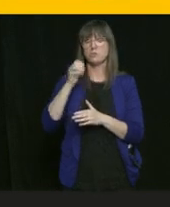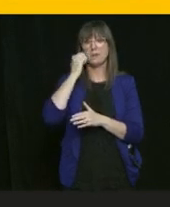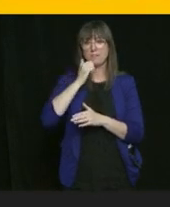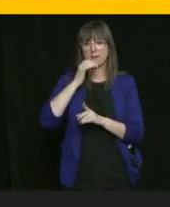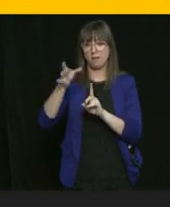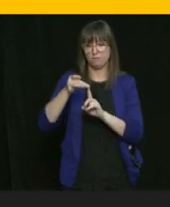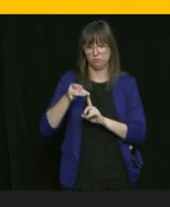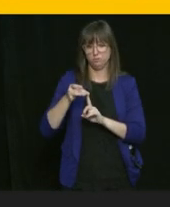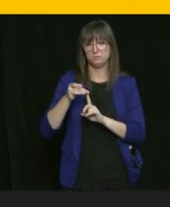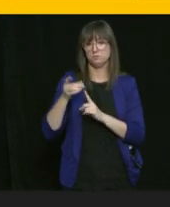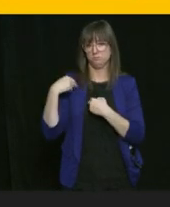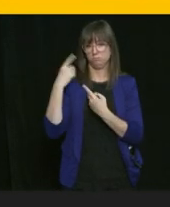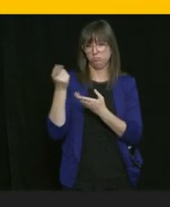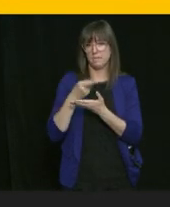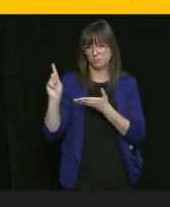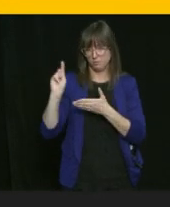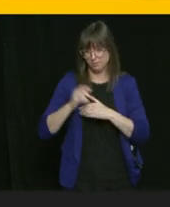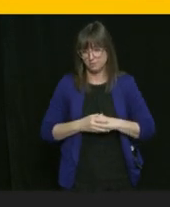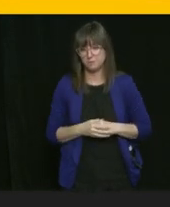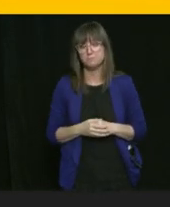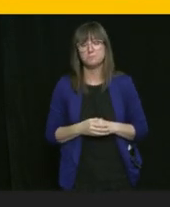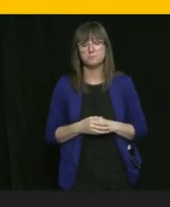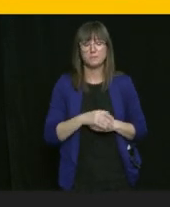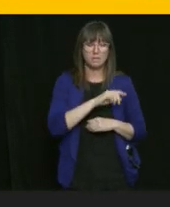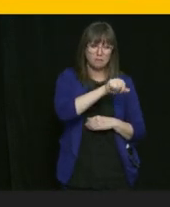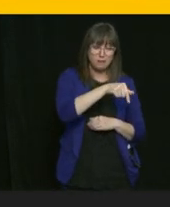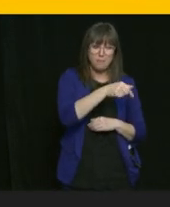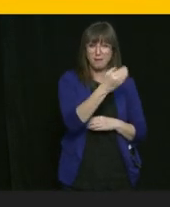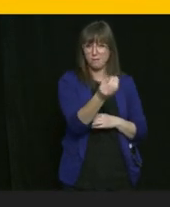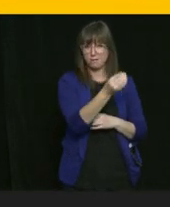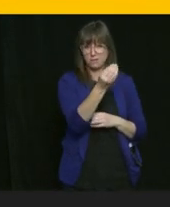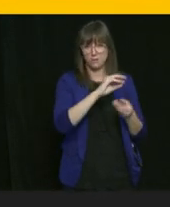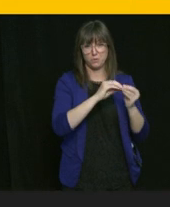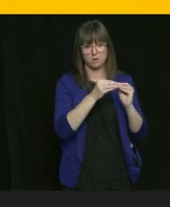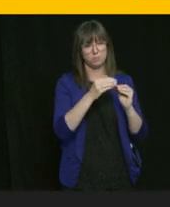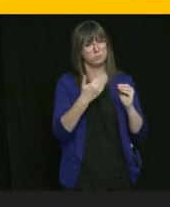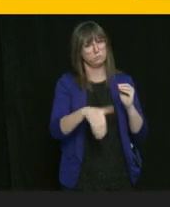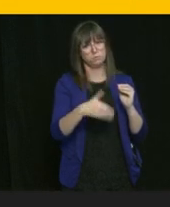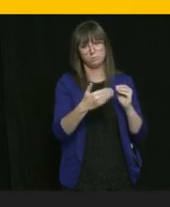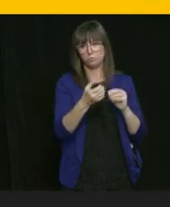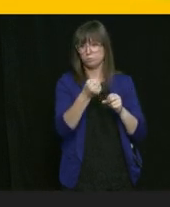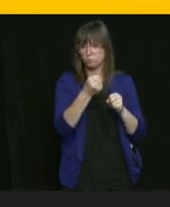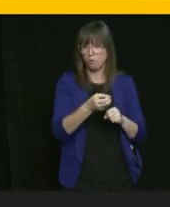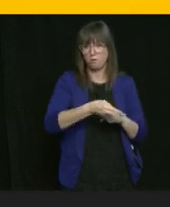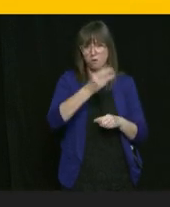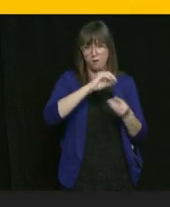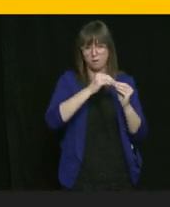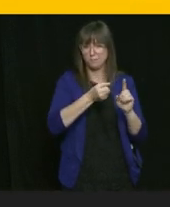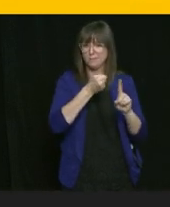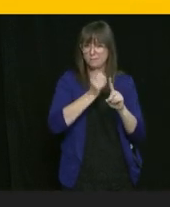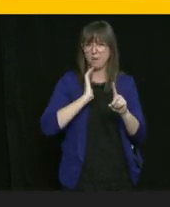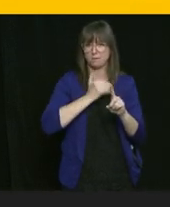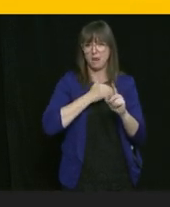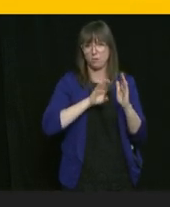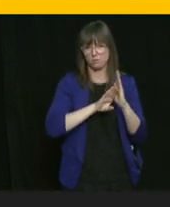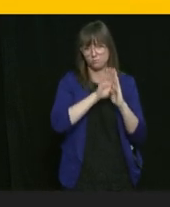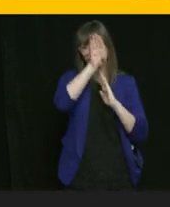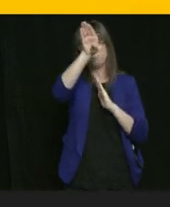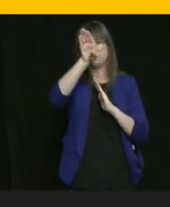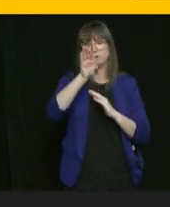daily over the last week. Quebec and Ontario case numbers significantly impact the national curve, accounting for